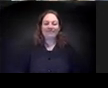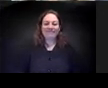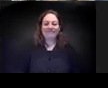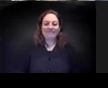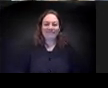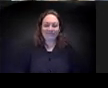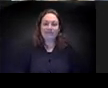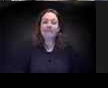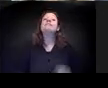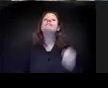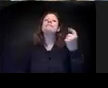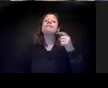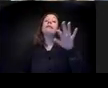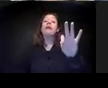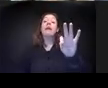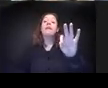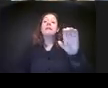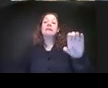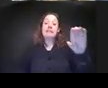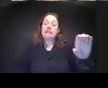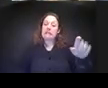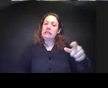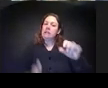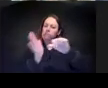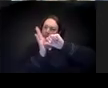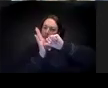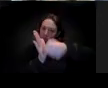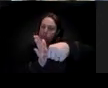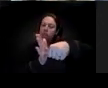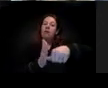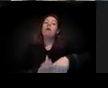So the FCC has made it clear that video